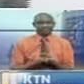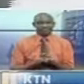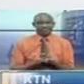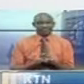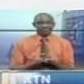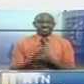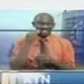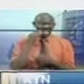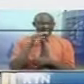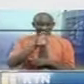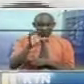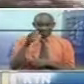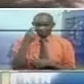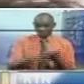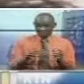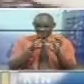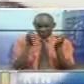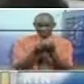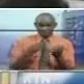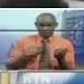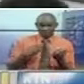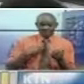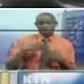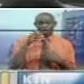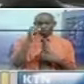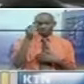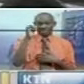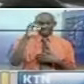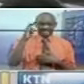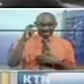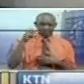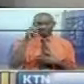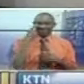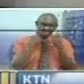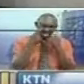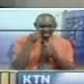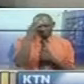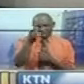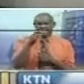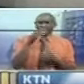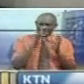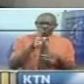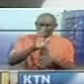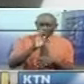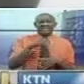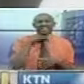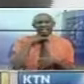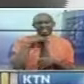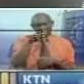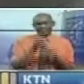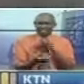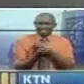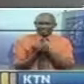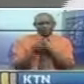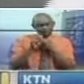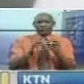In Siaya County, the family of the late Quinta Otieno is in mourning over the death of their loved one, which they say would have been